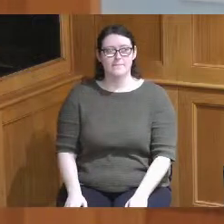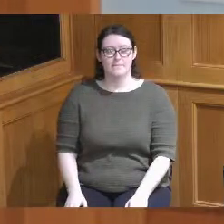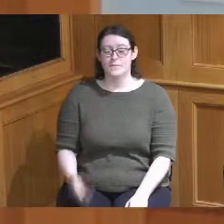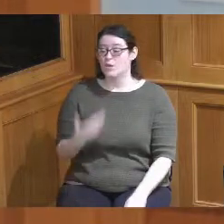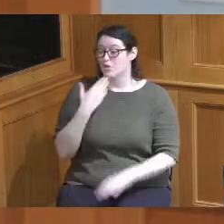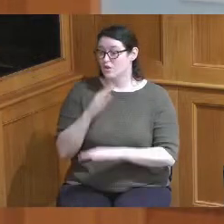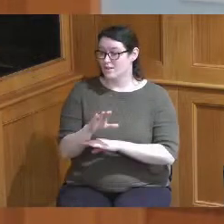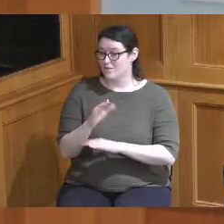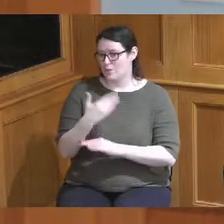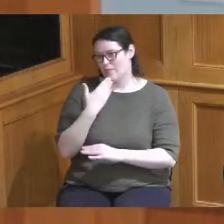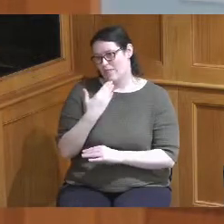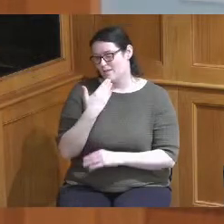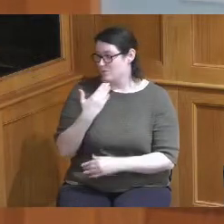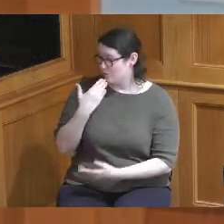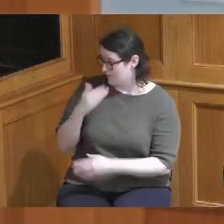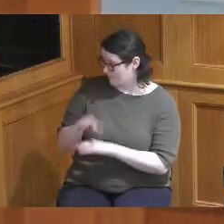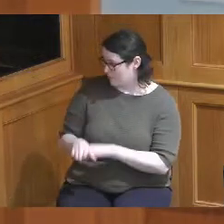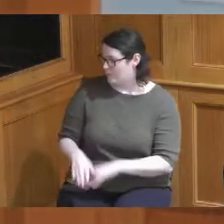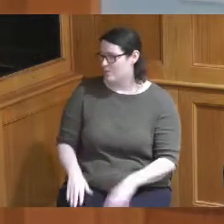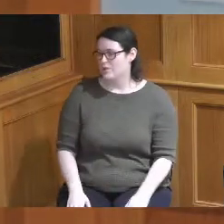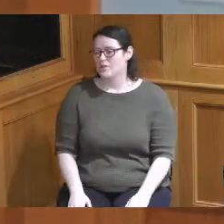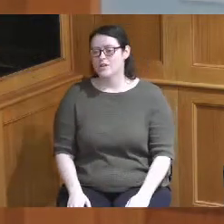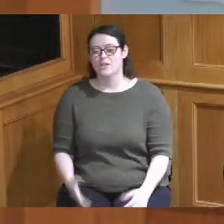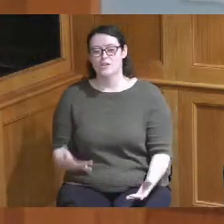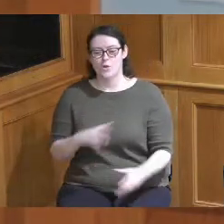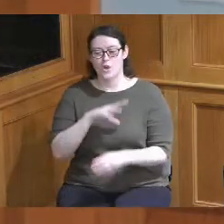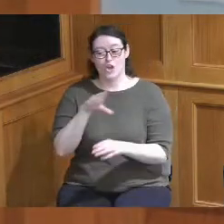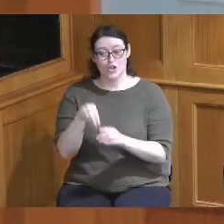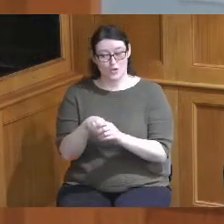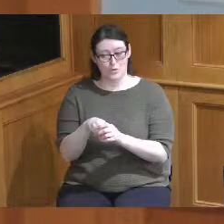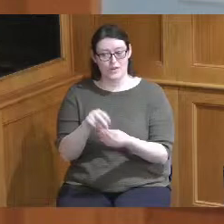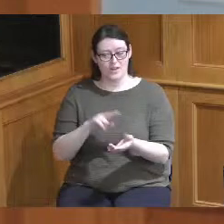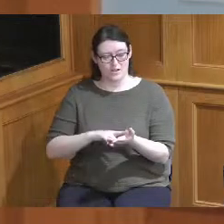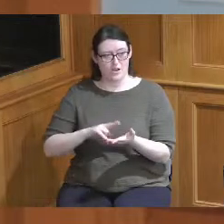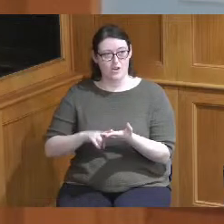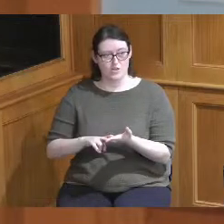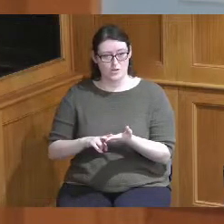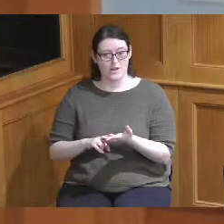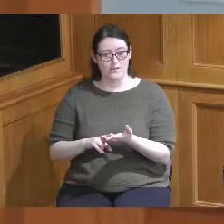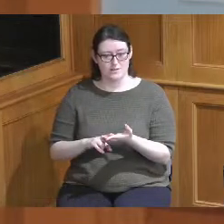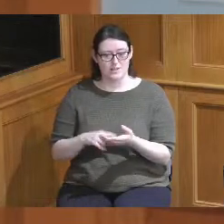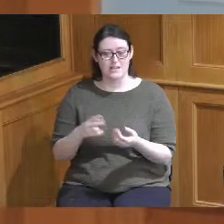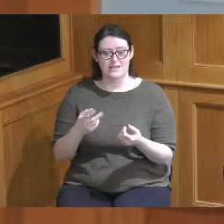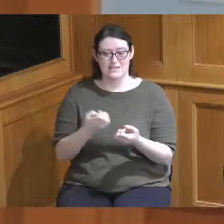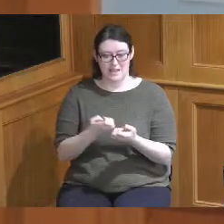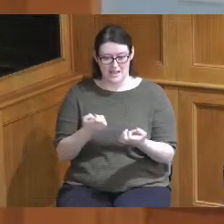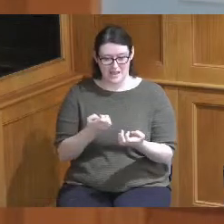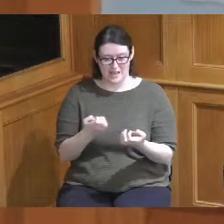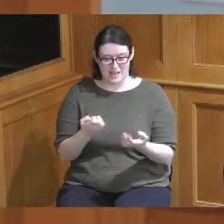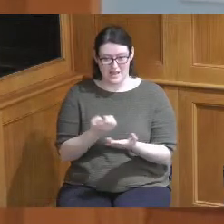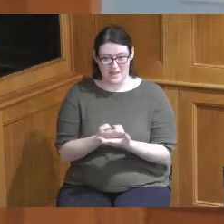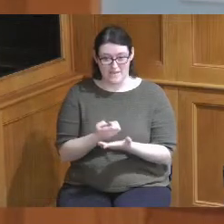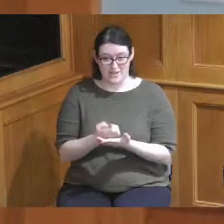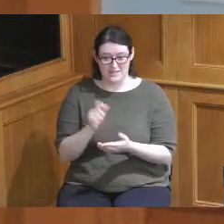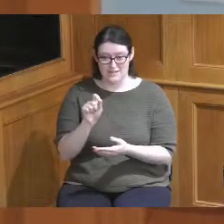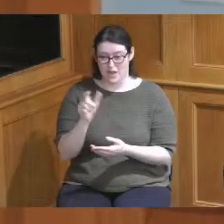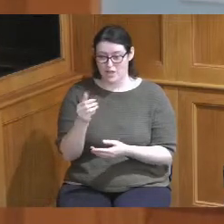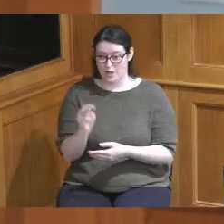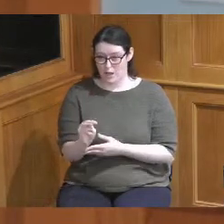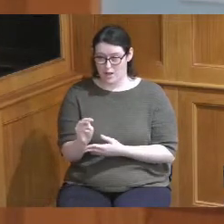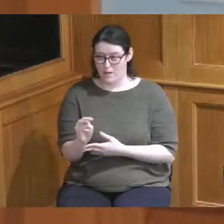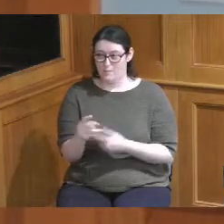Good afternoon, thank you. So included in this contract is evidence.com, which is the